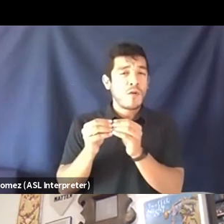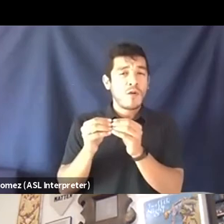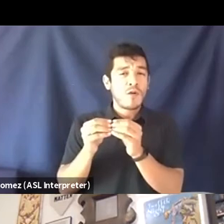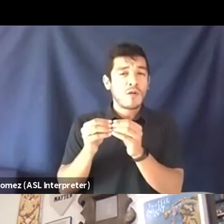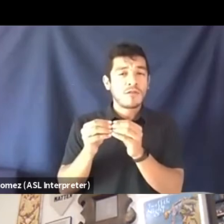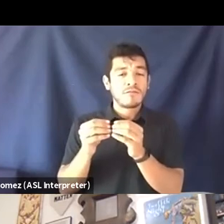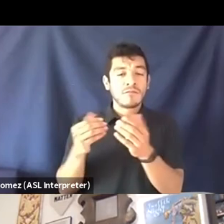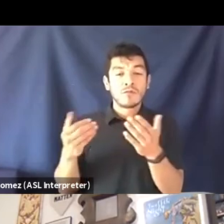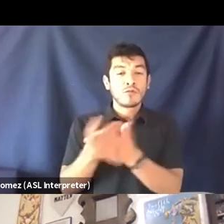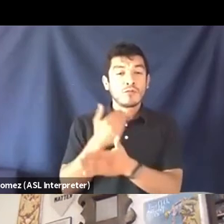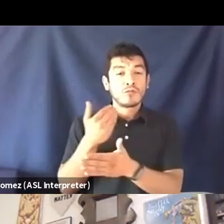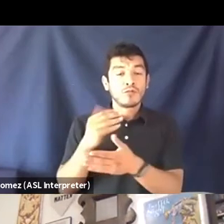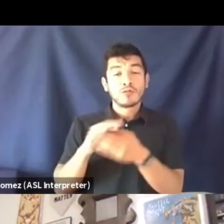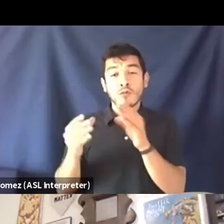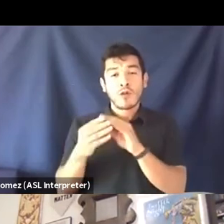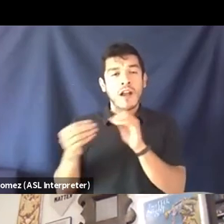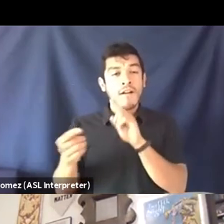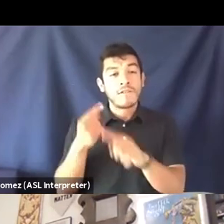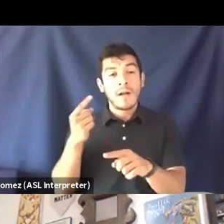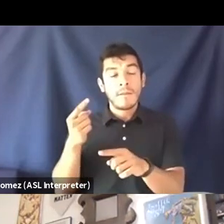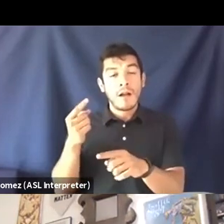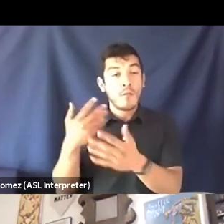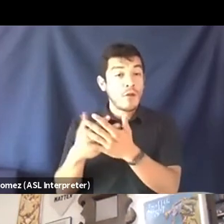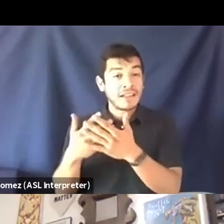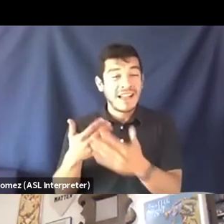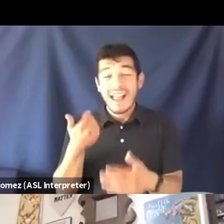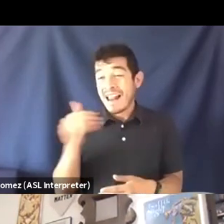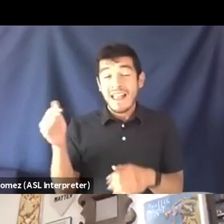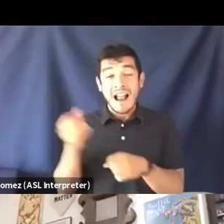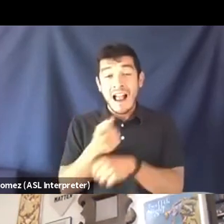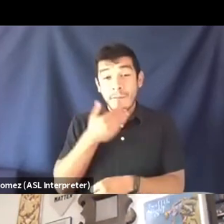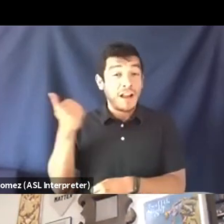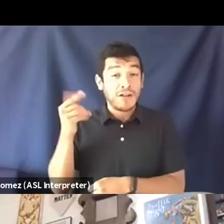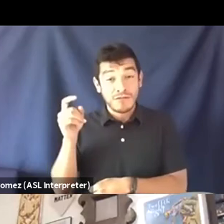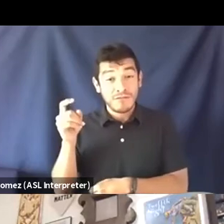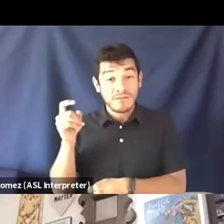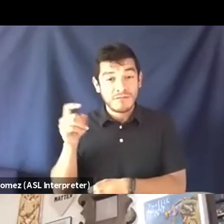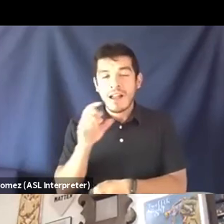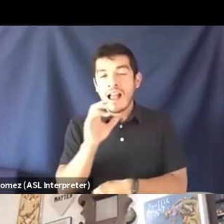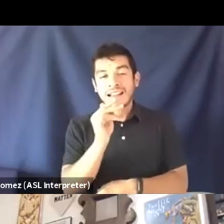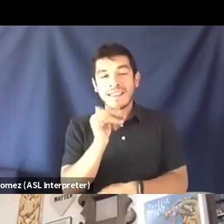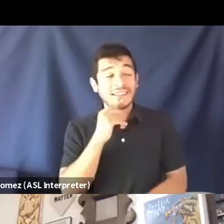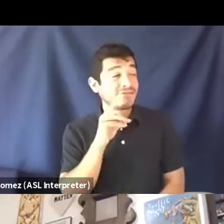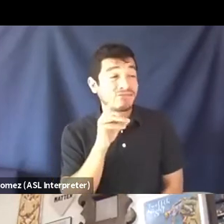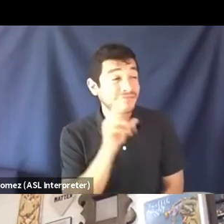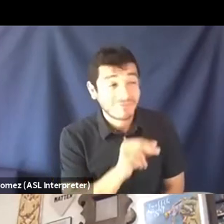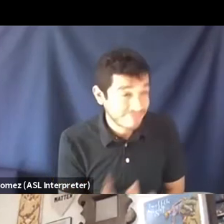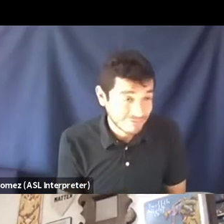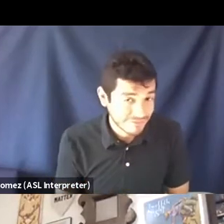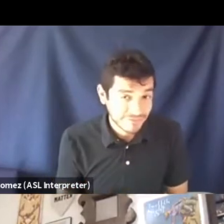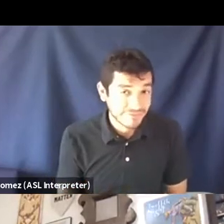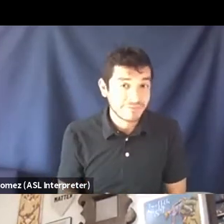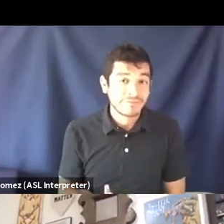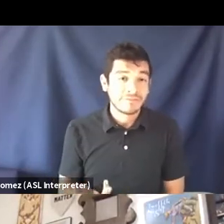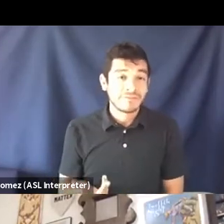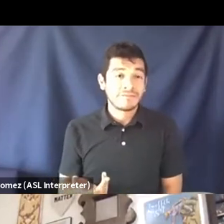things gotten better in any sense? No. So, no, I mean— Not what